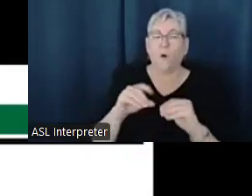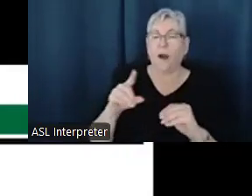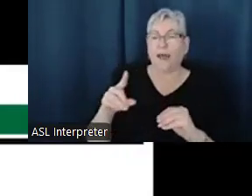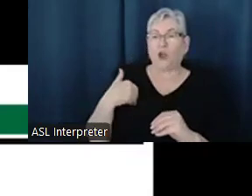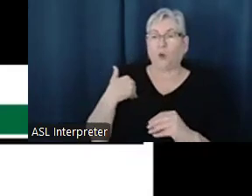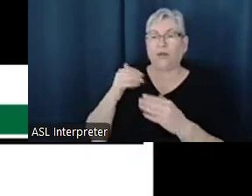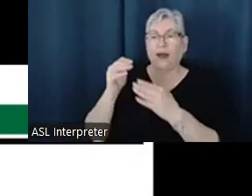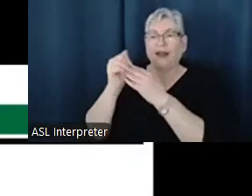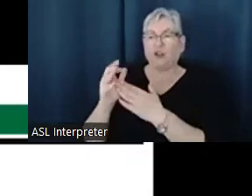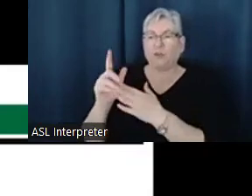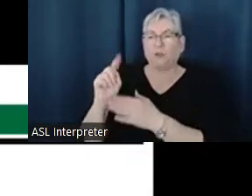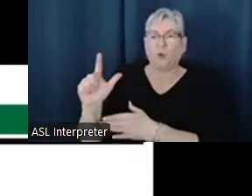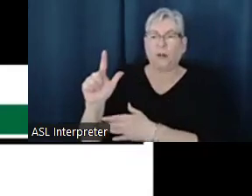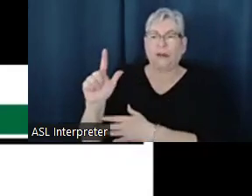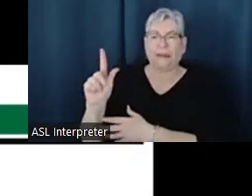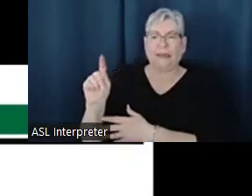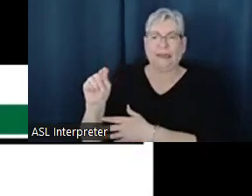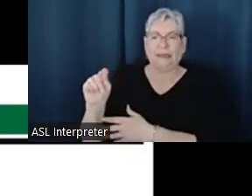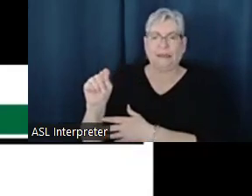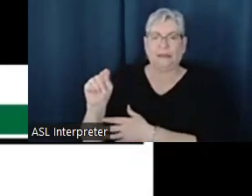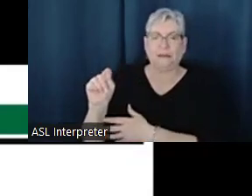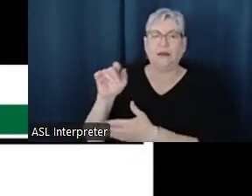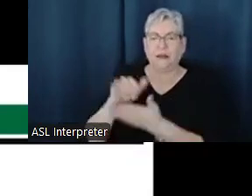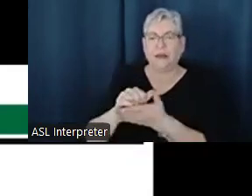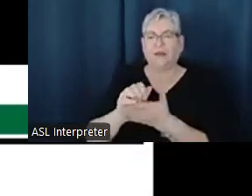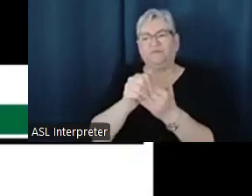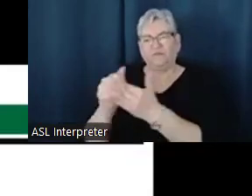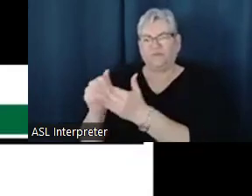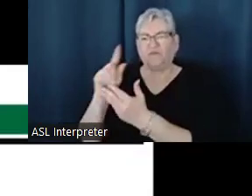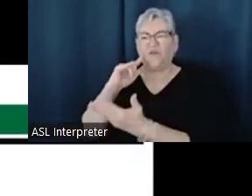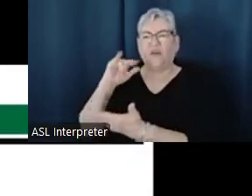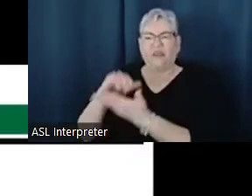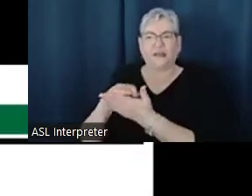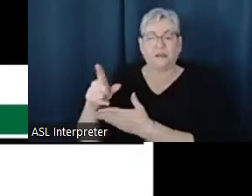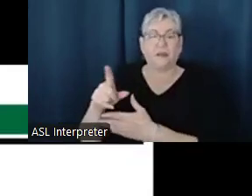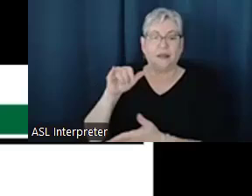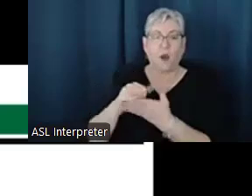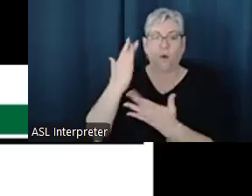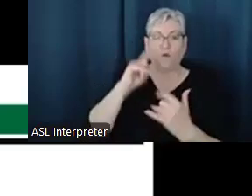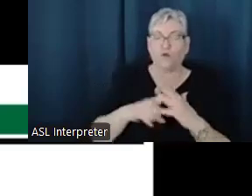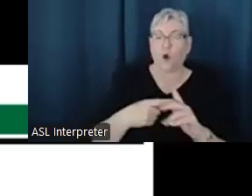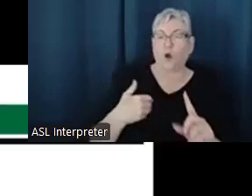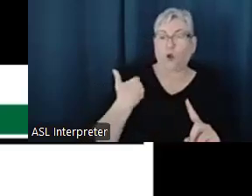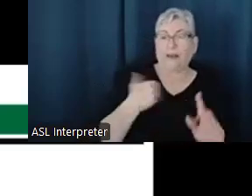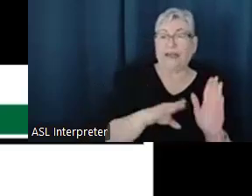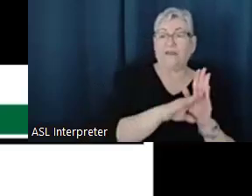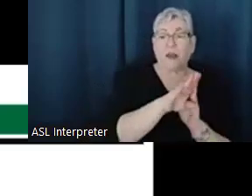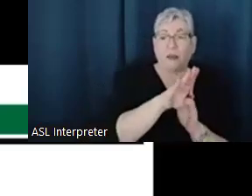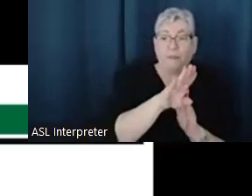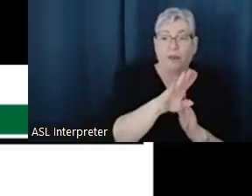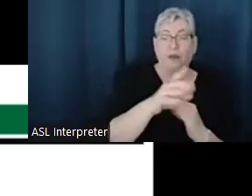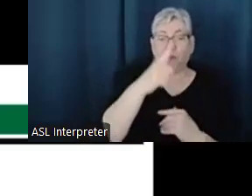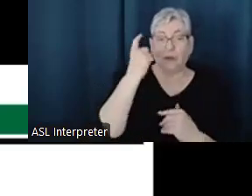toolkit too that leads towards some of that. So that's why we start with the youth development, because a lot of it is